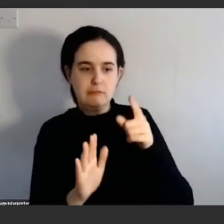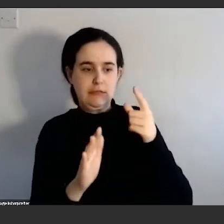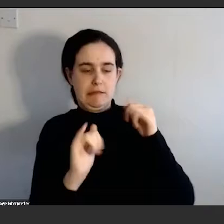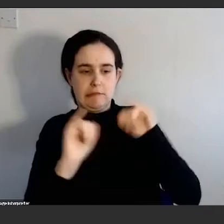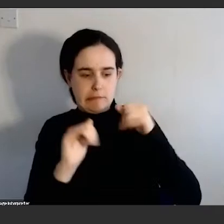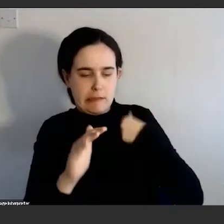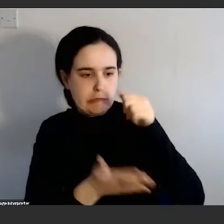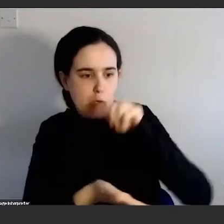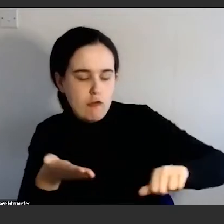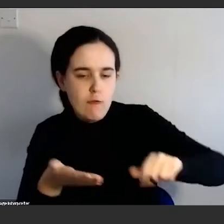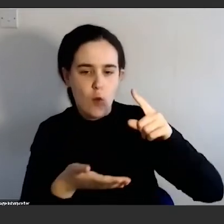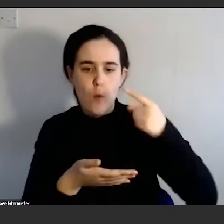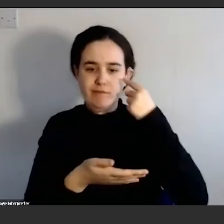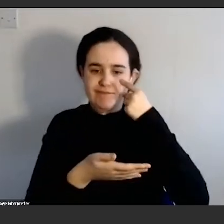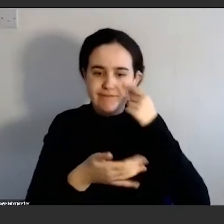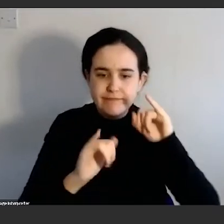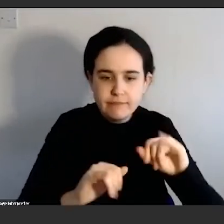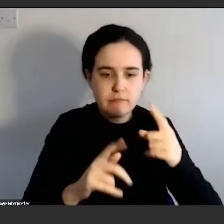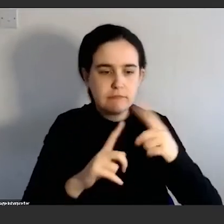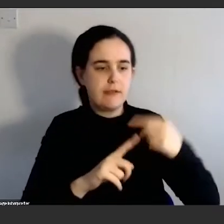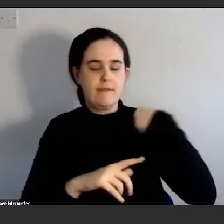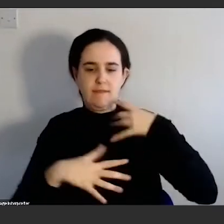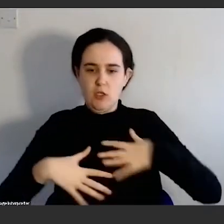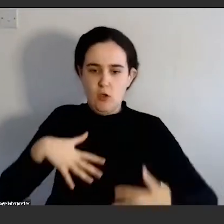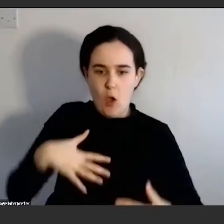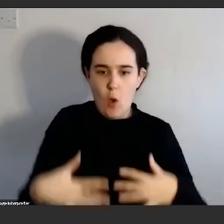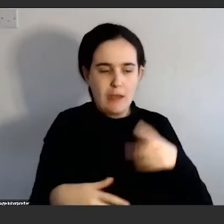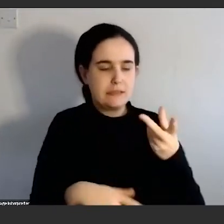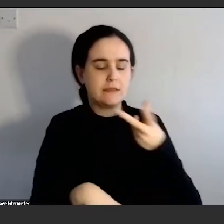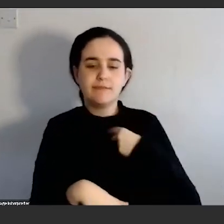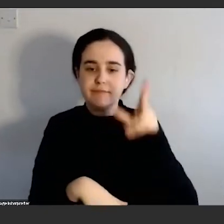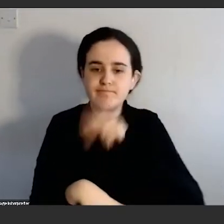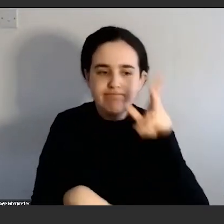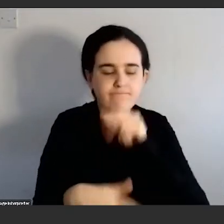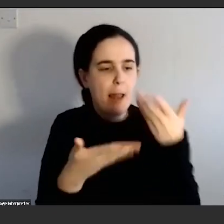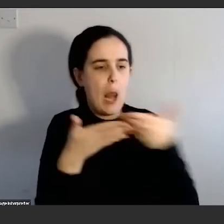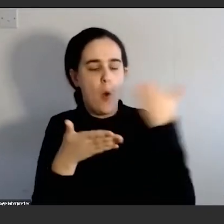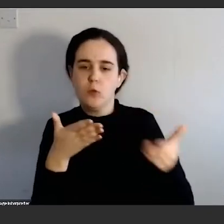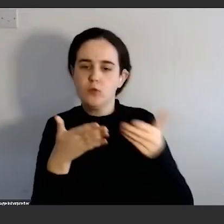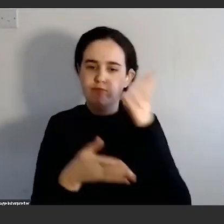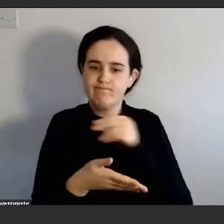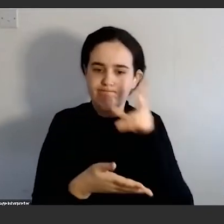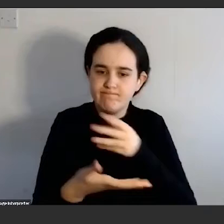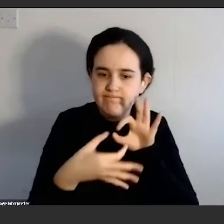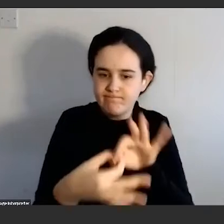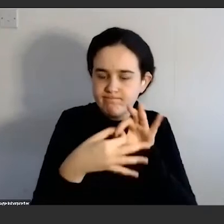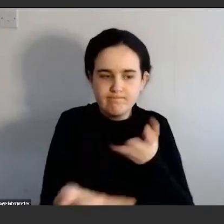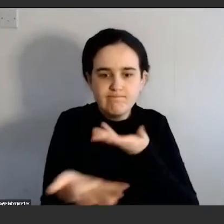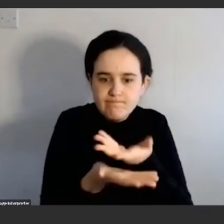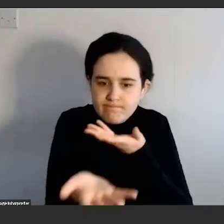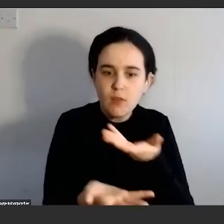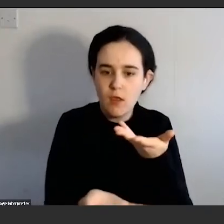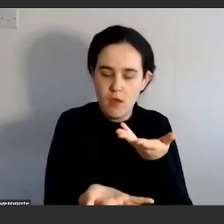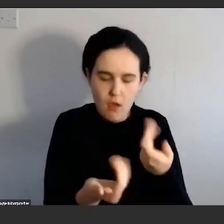for rehabilitation interventions in order to maximize our functioning. But of course, rehabilitation often doesn't